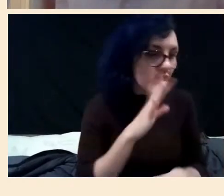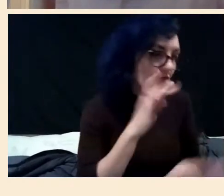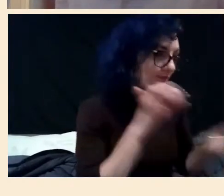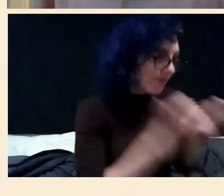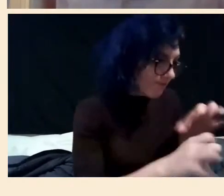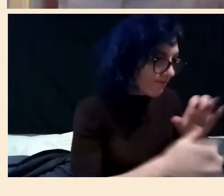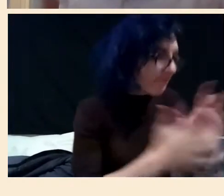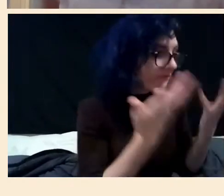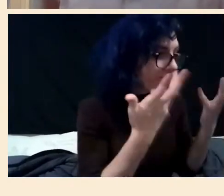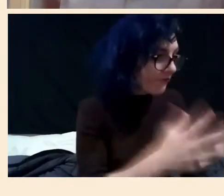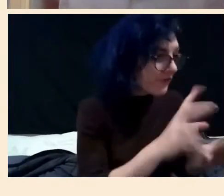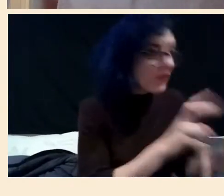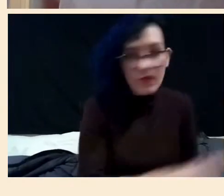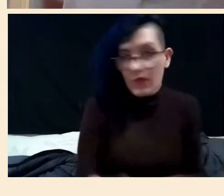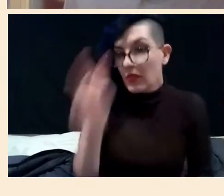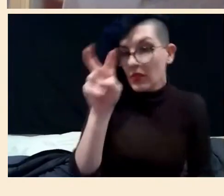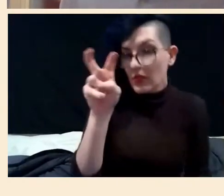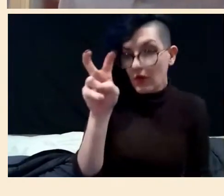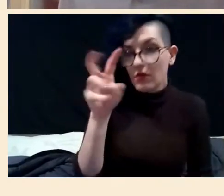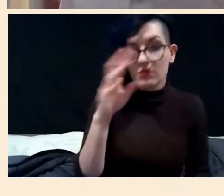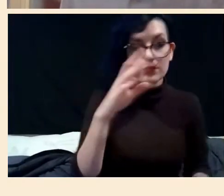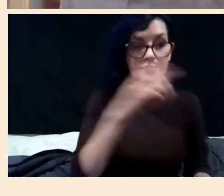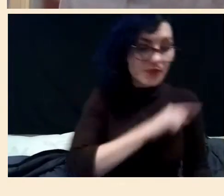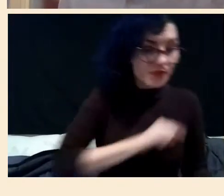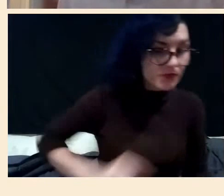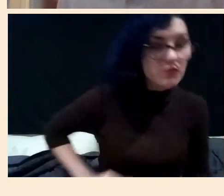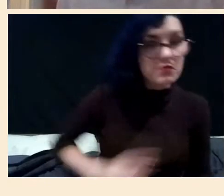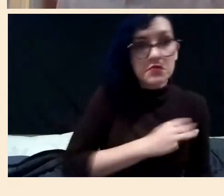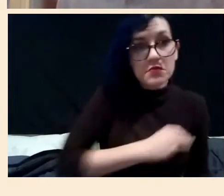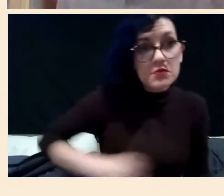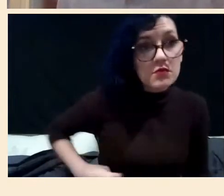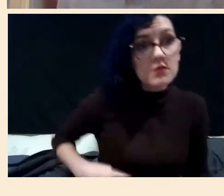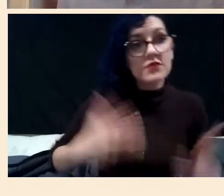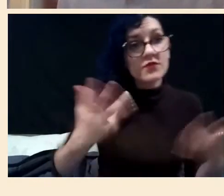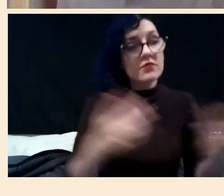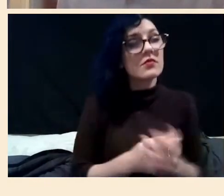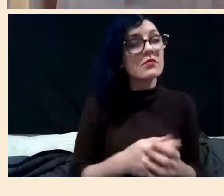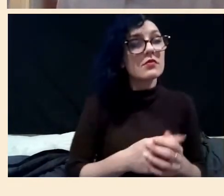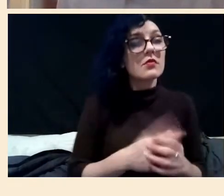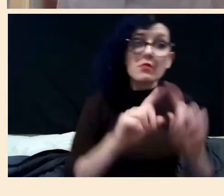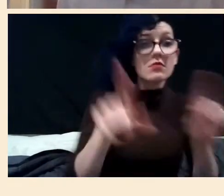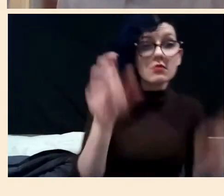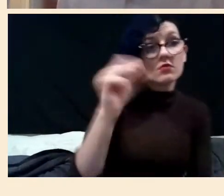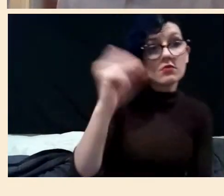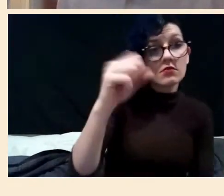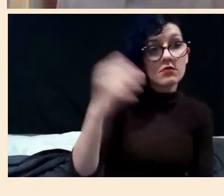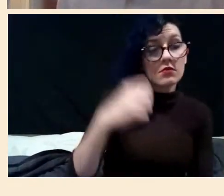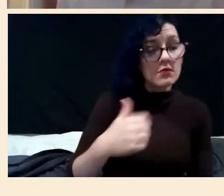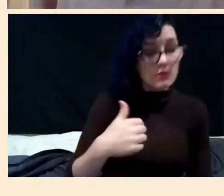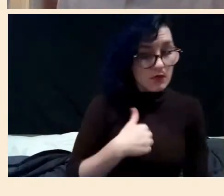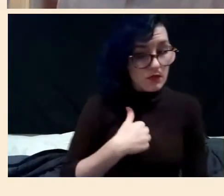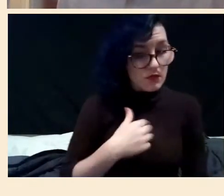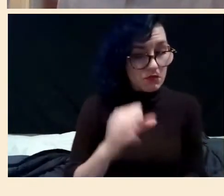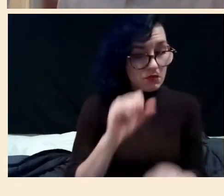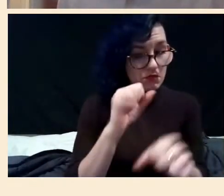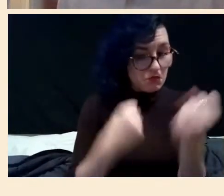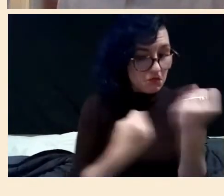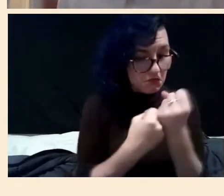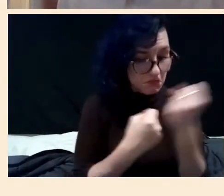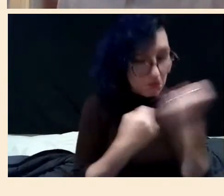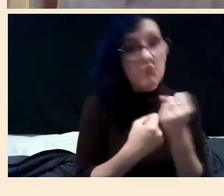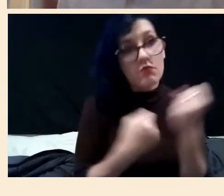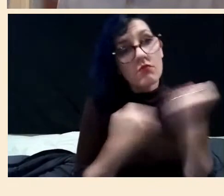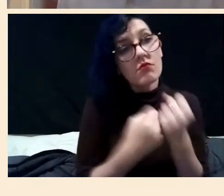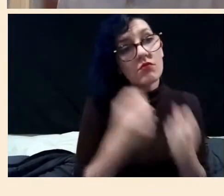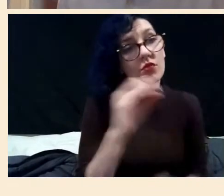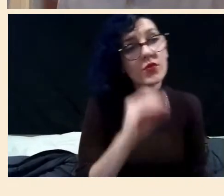served Oregonians as a school board member and as a Oregon House member for 2 terms and in the Oregon